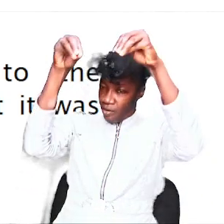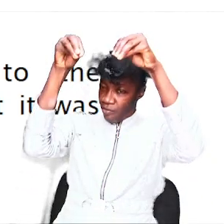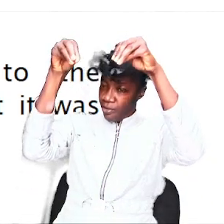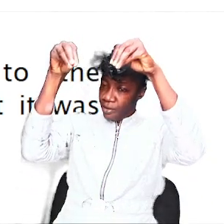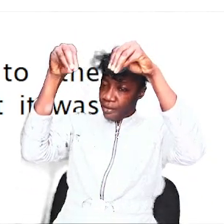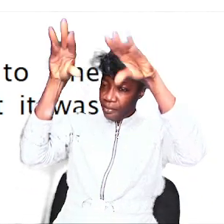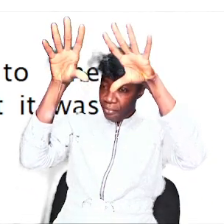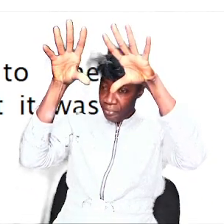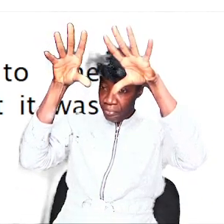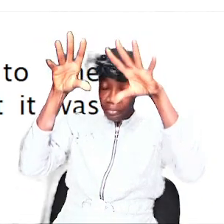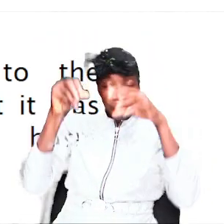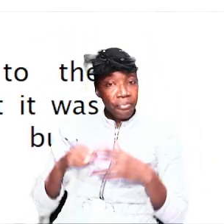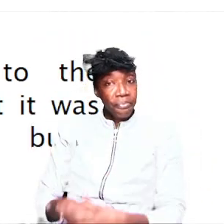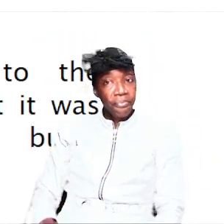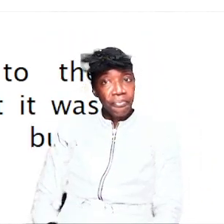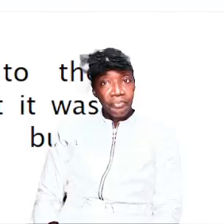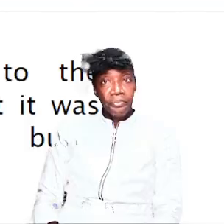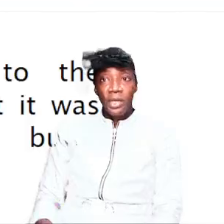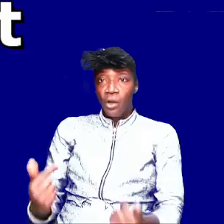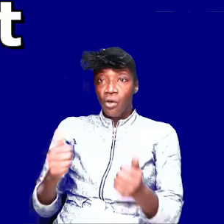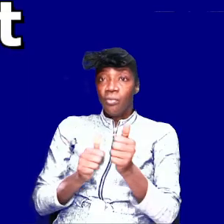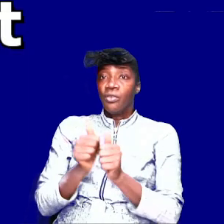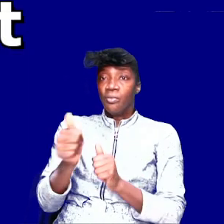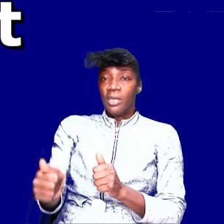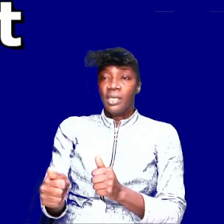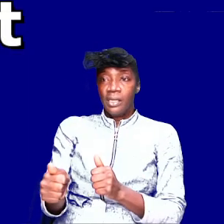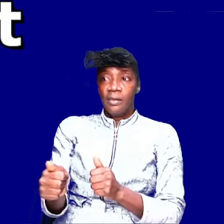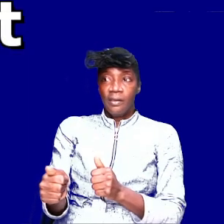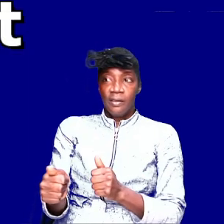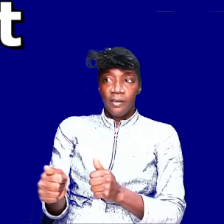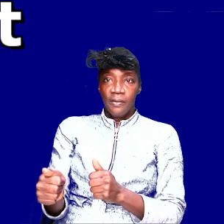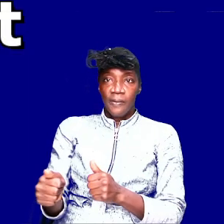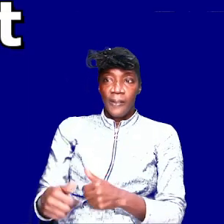offering. And it came to pass